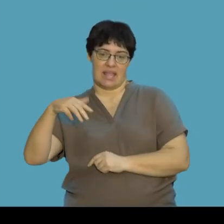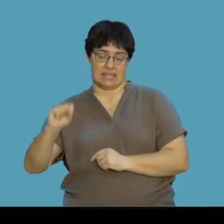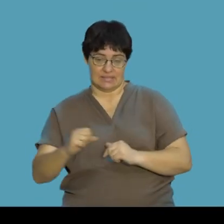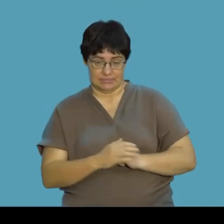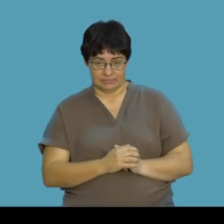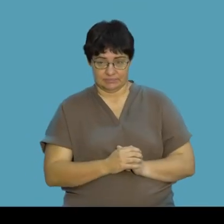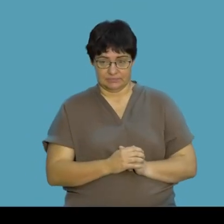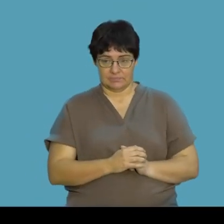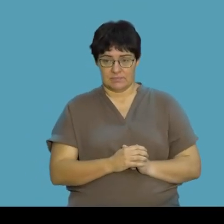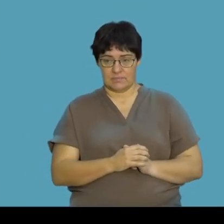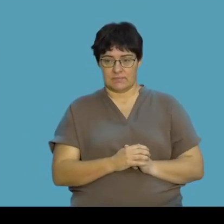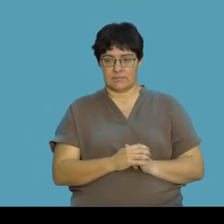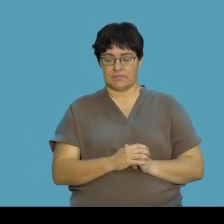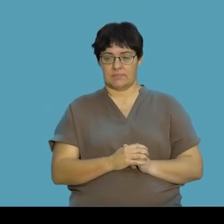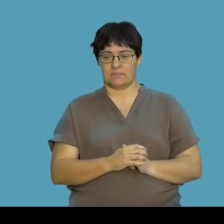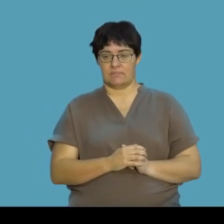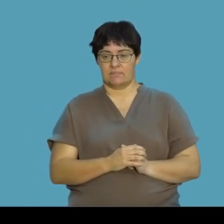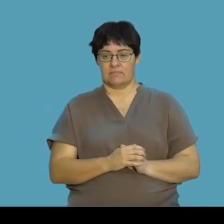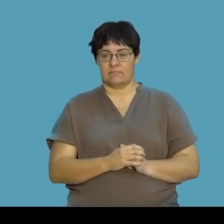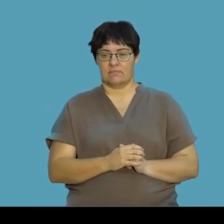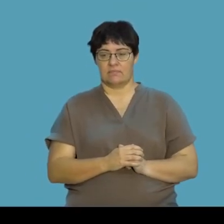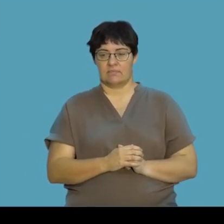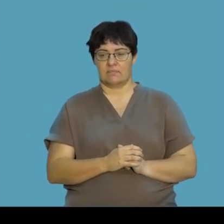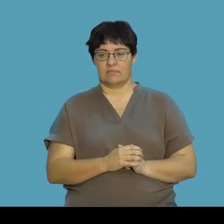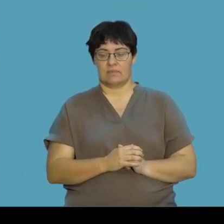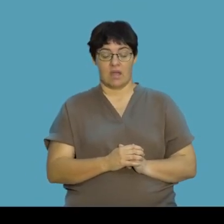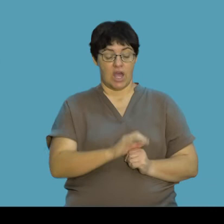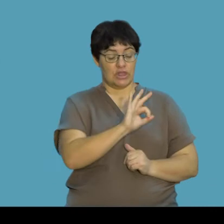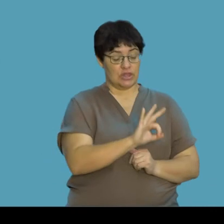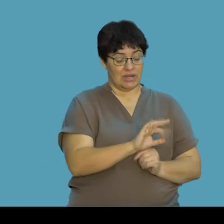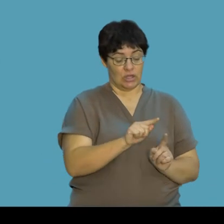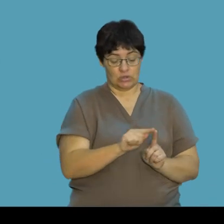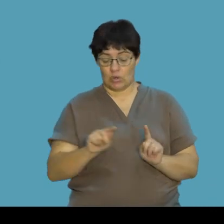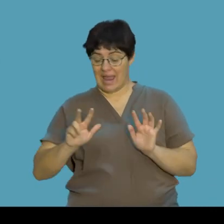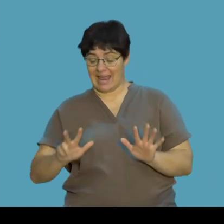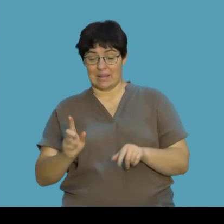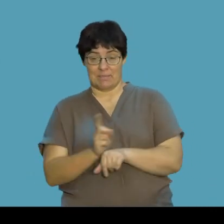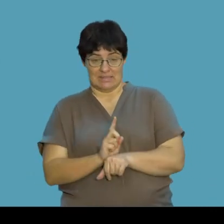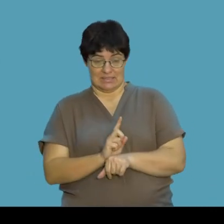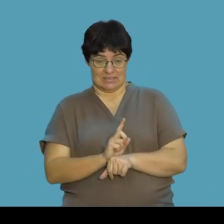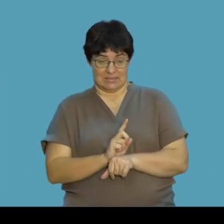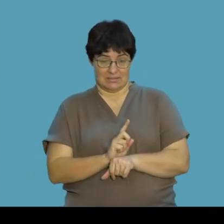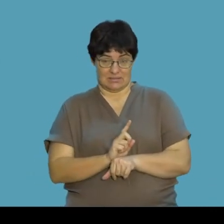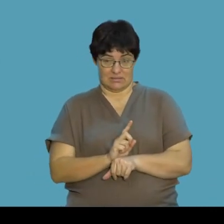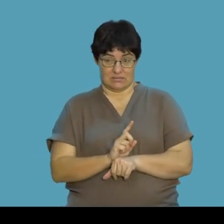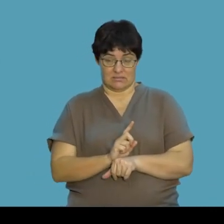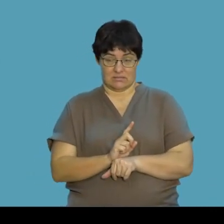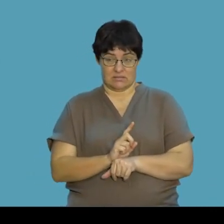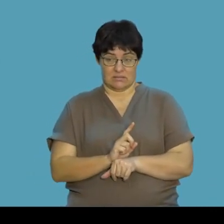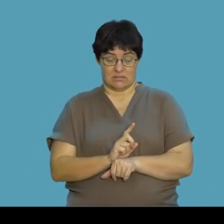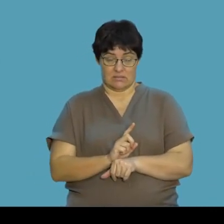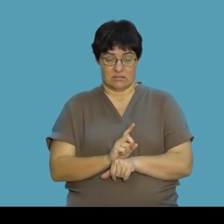then between the 3rd minute and the 8th minute. Now, so one may ask, how long did it take for